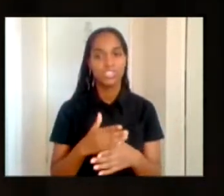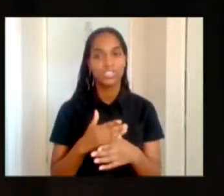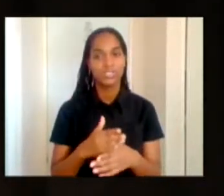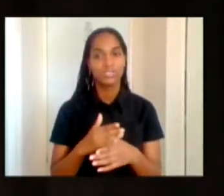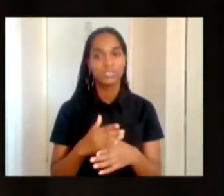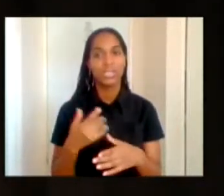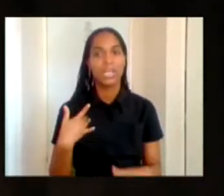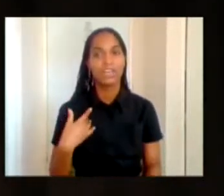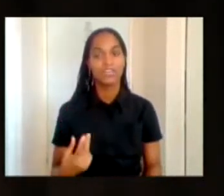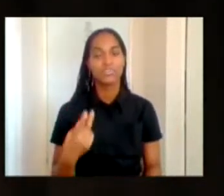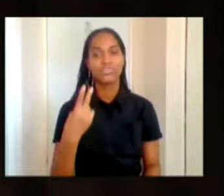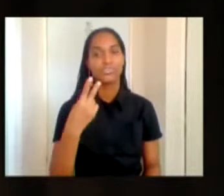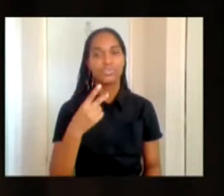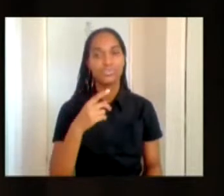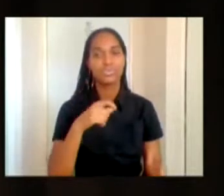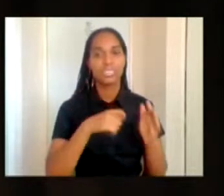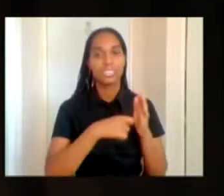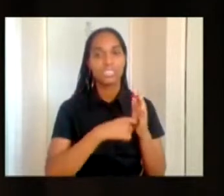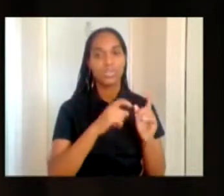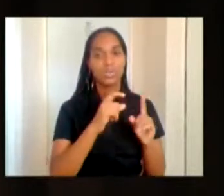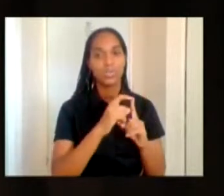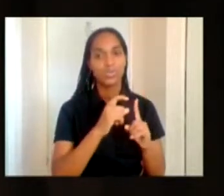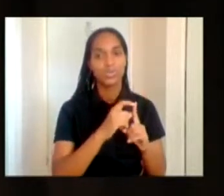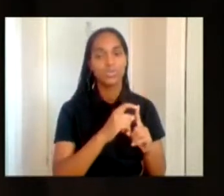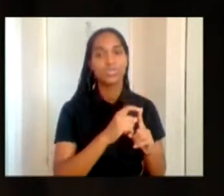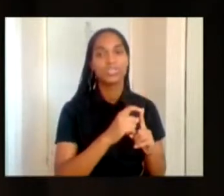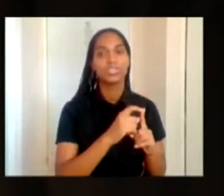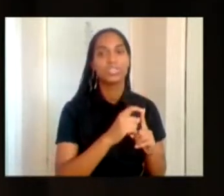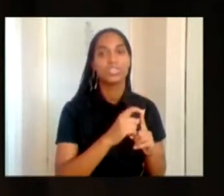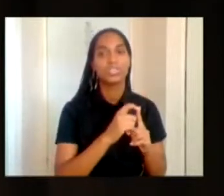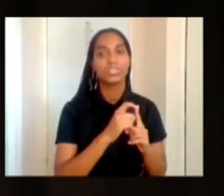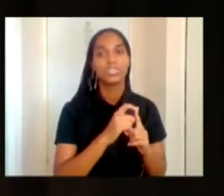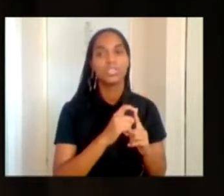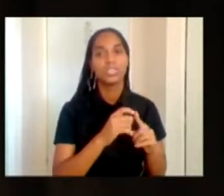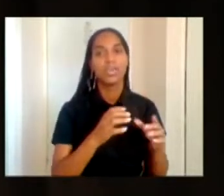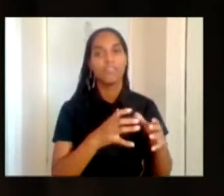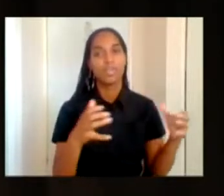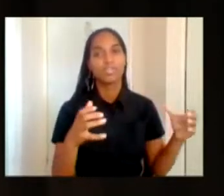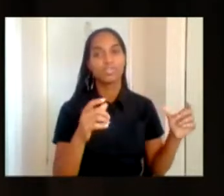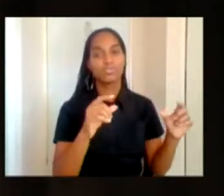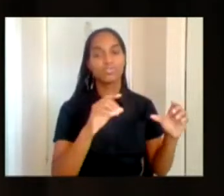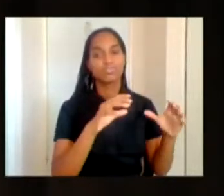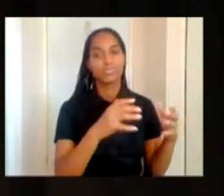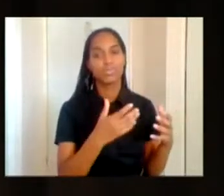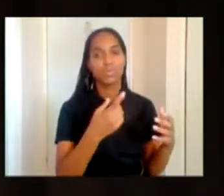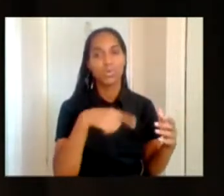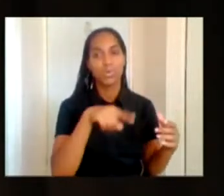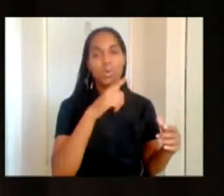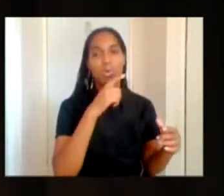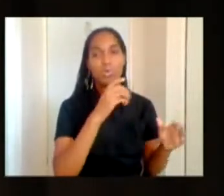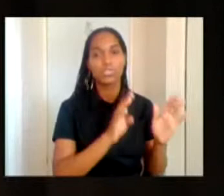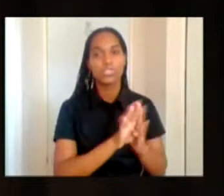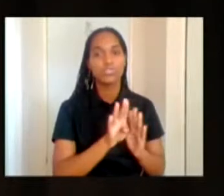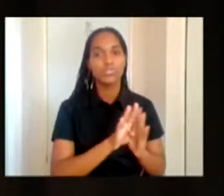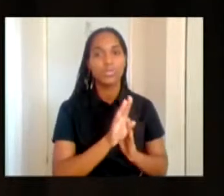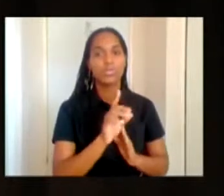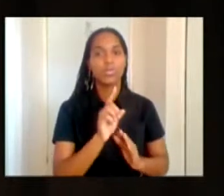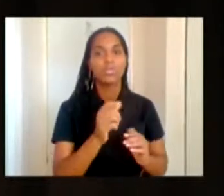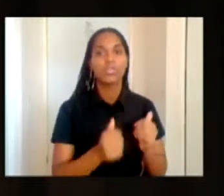two keywords, management and protocols. That's the group actually who developed one of the kind of,